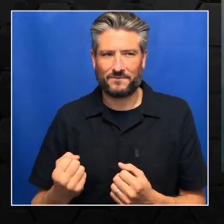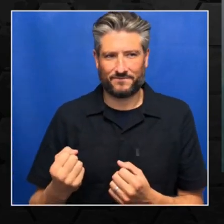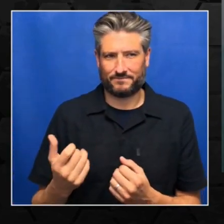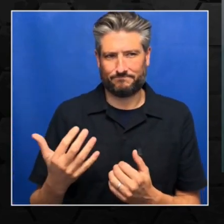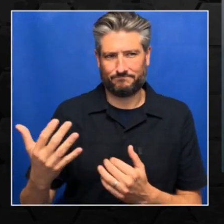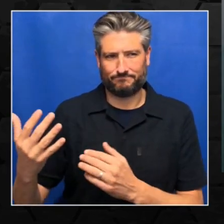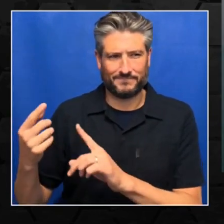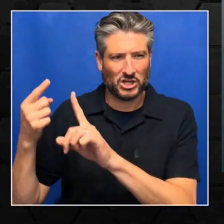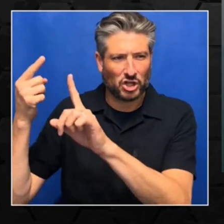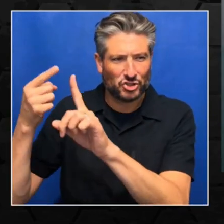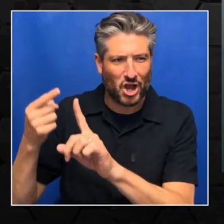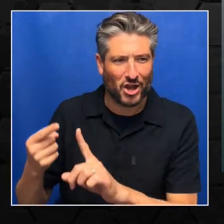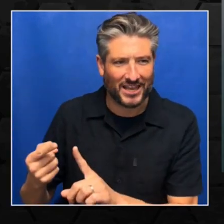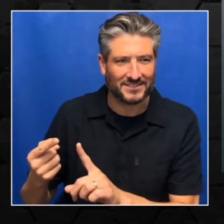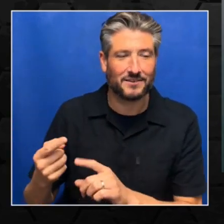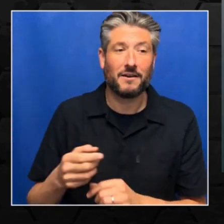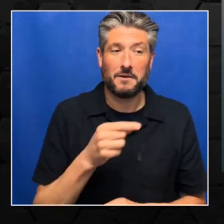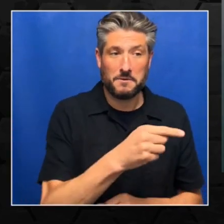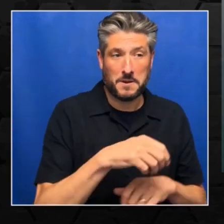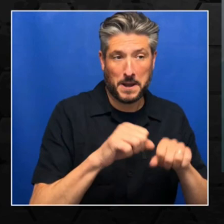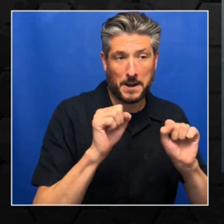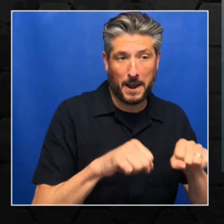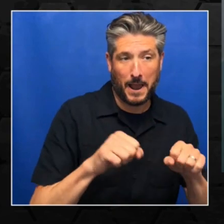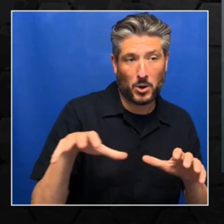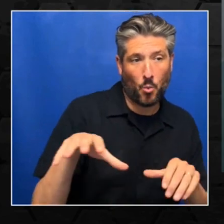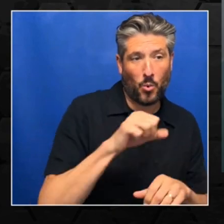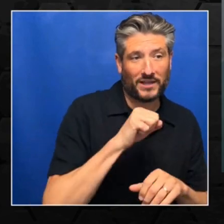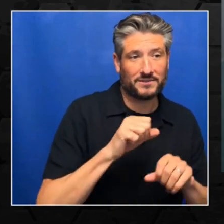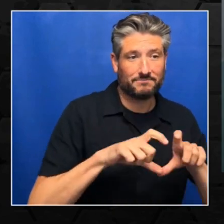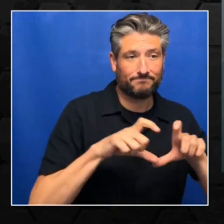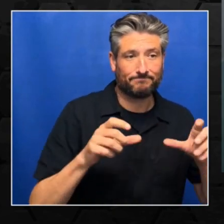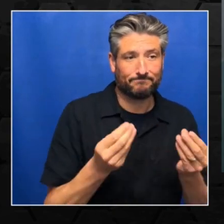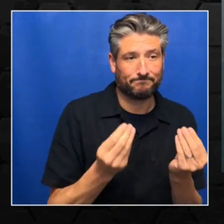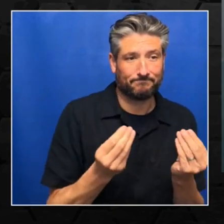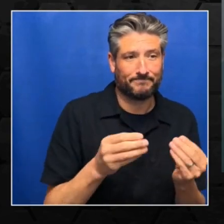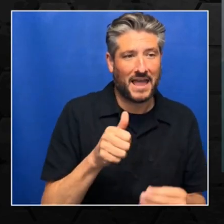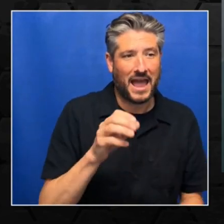actually claim it, you have to take a screenshot, and how to take a screenshot, where to email, it's all